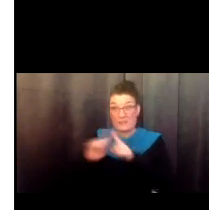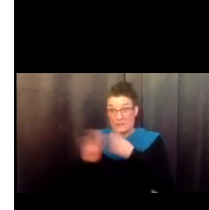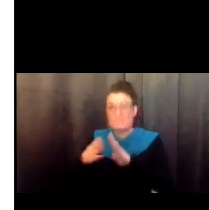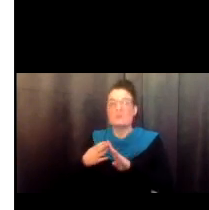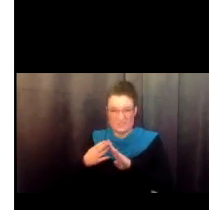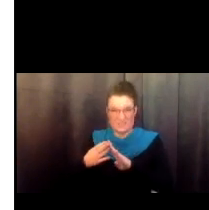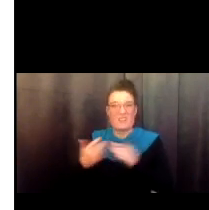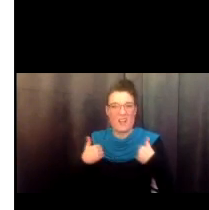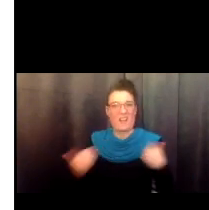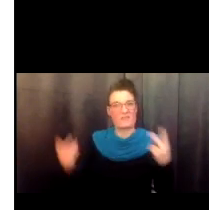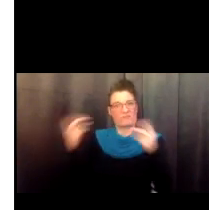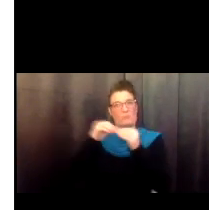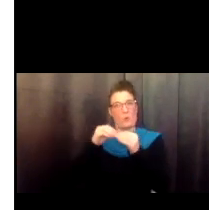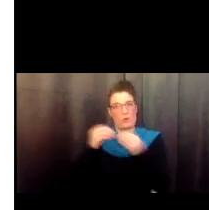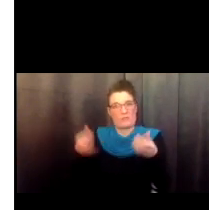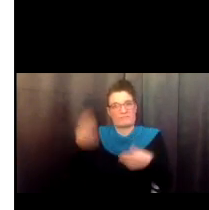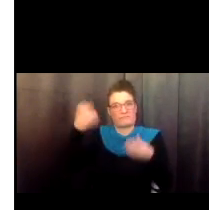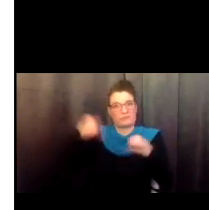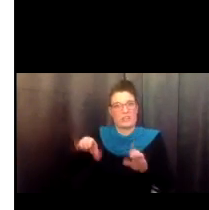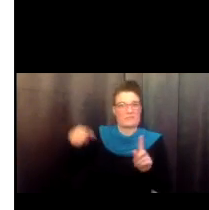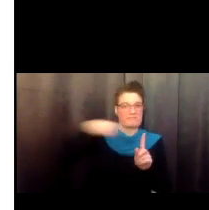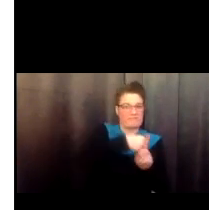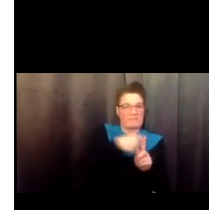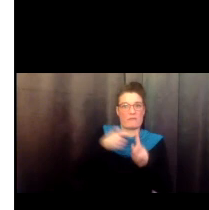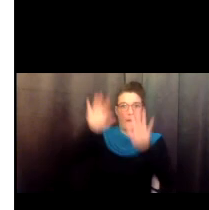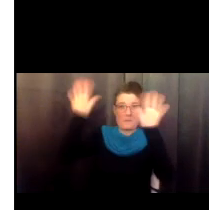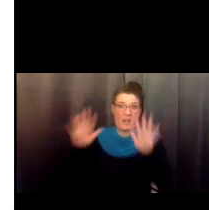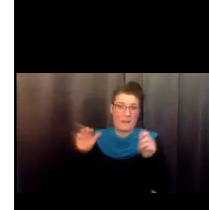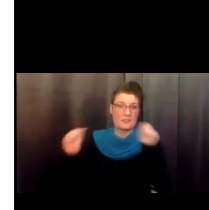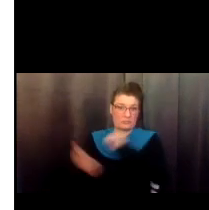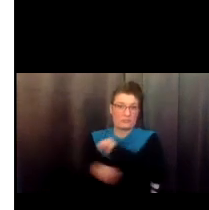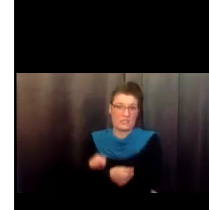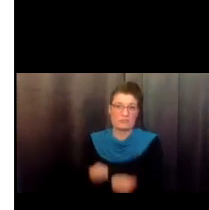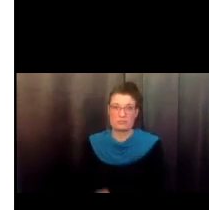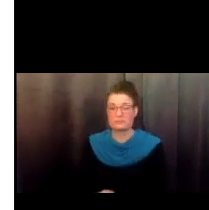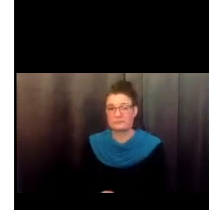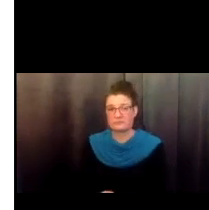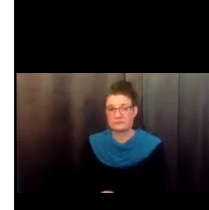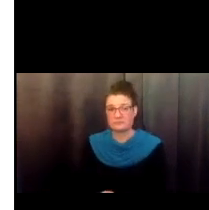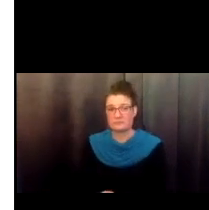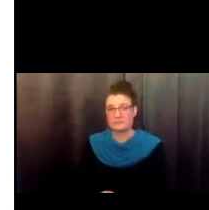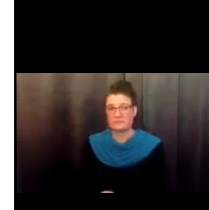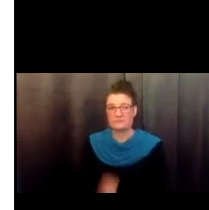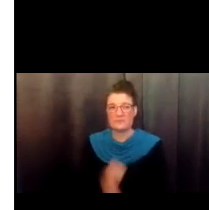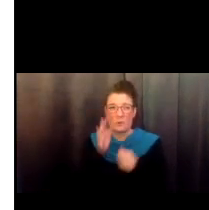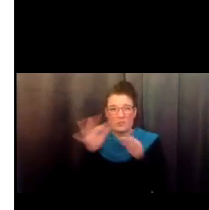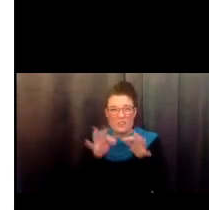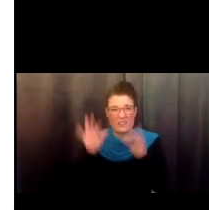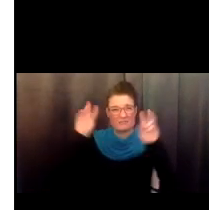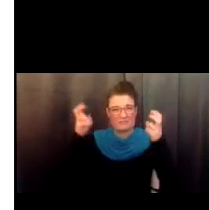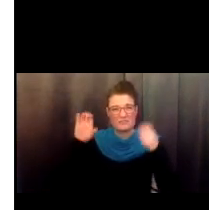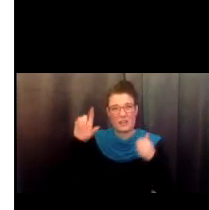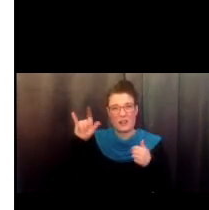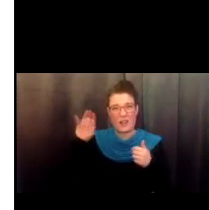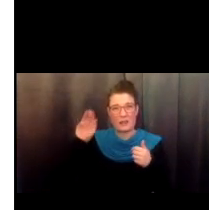health impacts of climate change. So I'm going to give a few examples of that climate gap, as